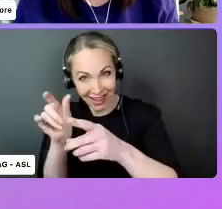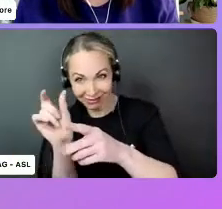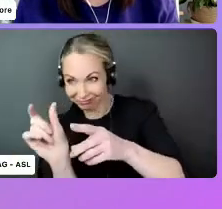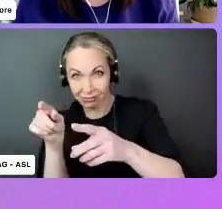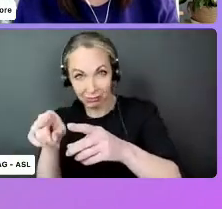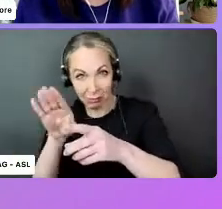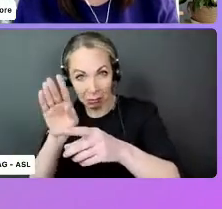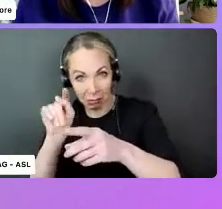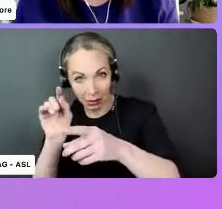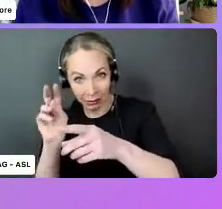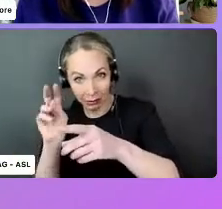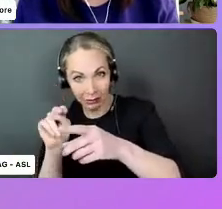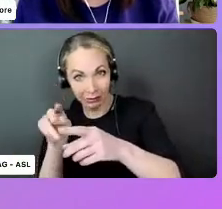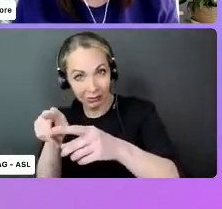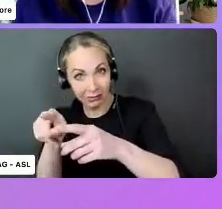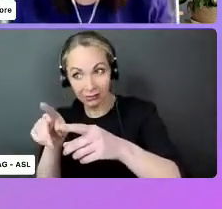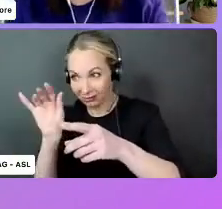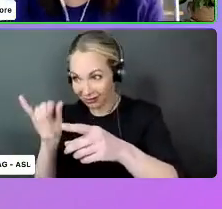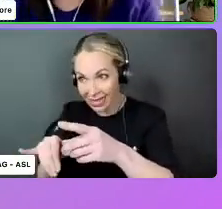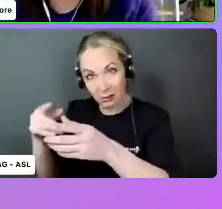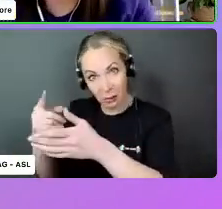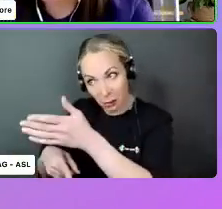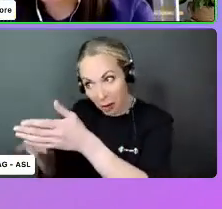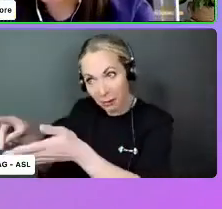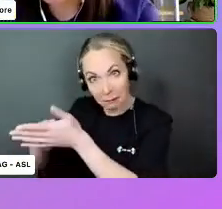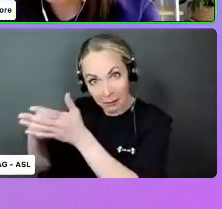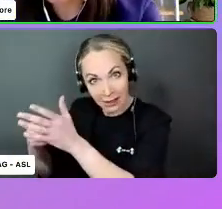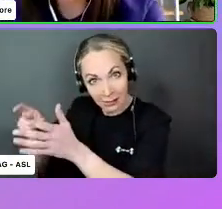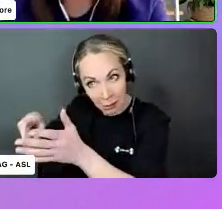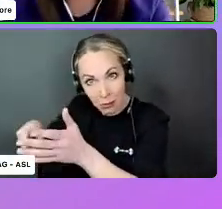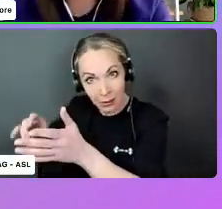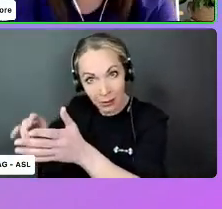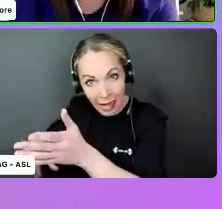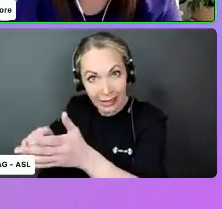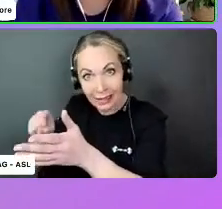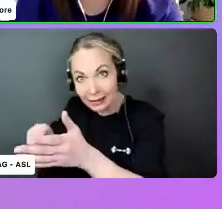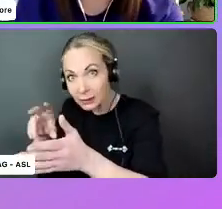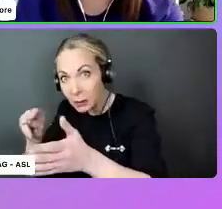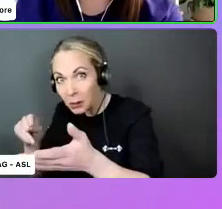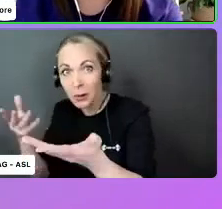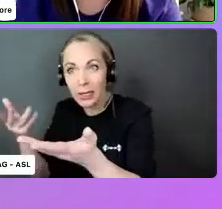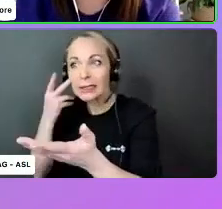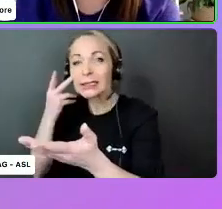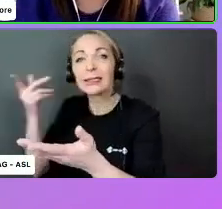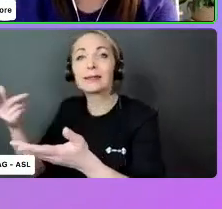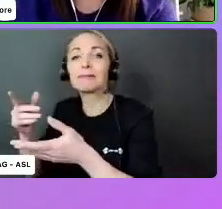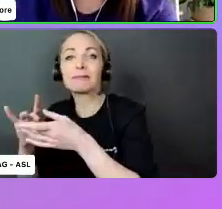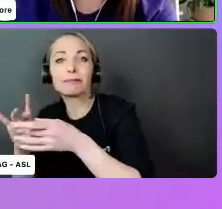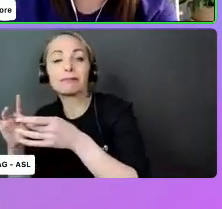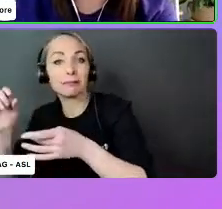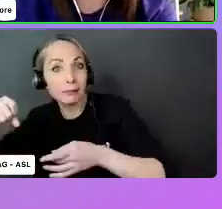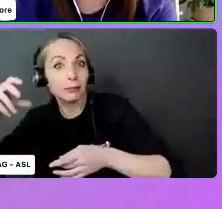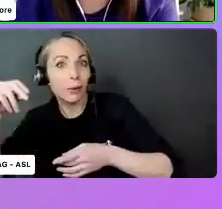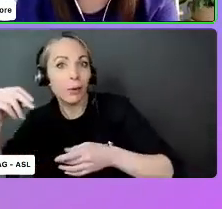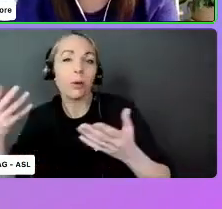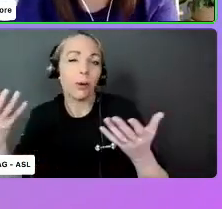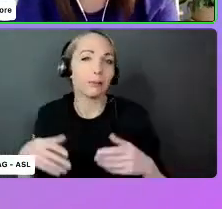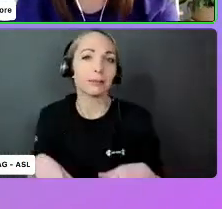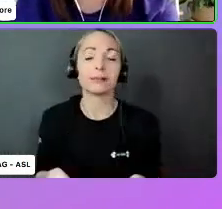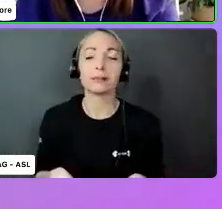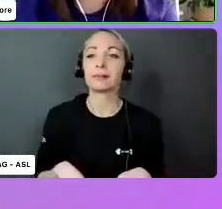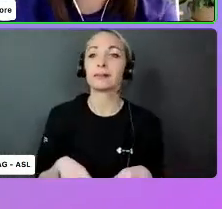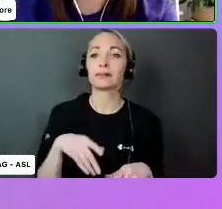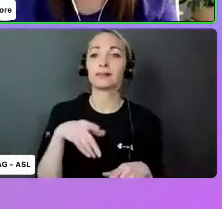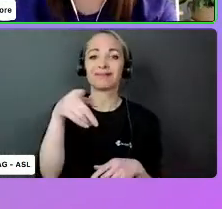consistent with your intention. Great. Okay, question here on false positives. There is a lot of checking for